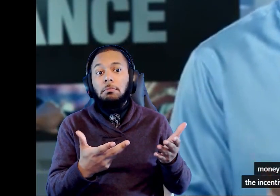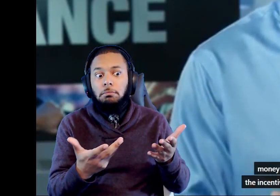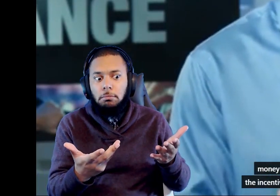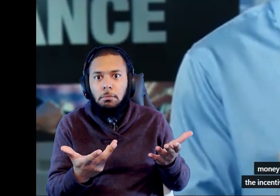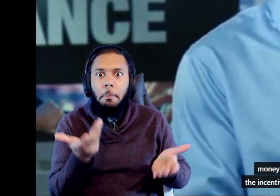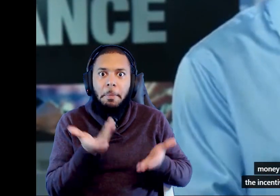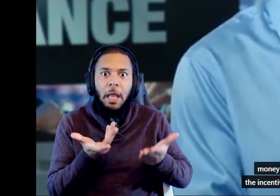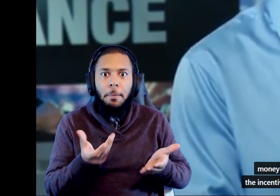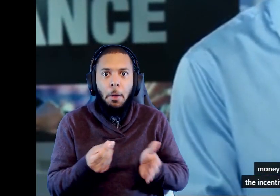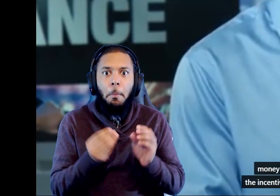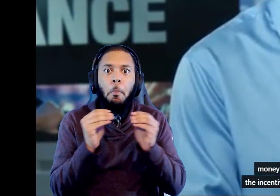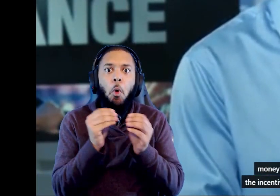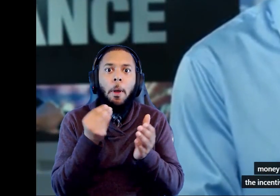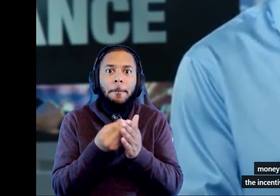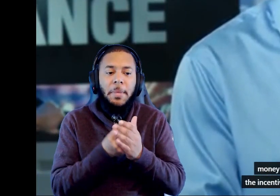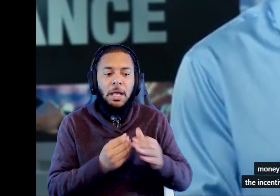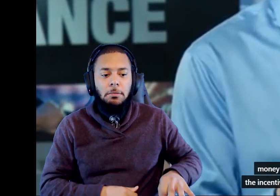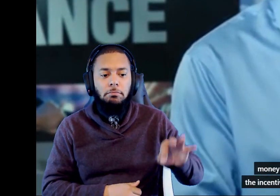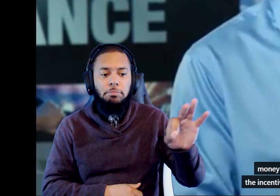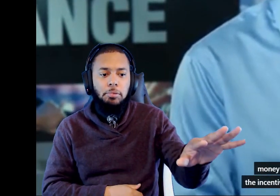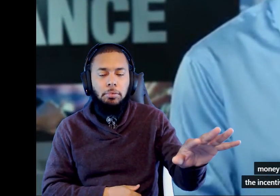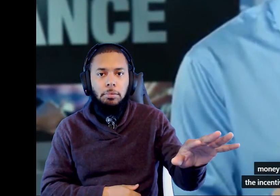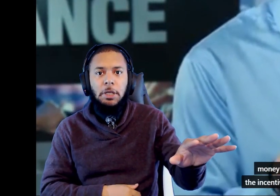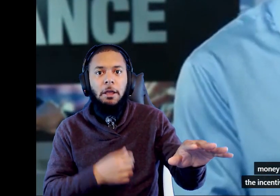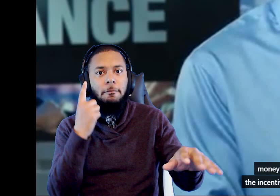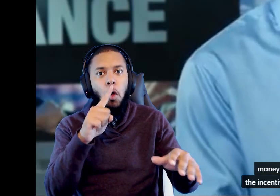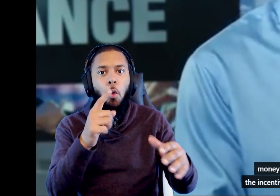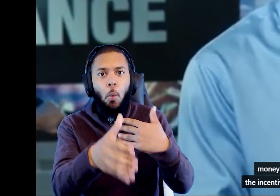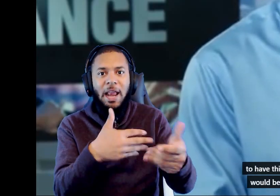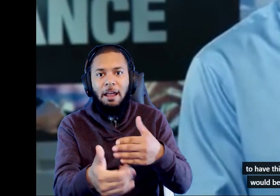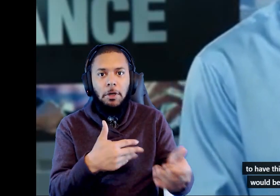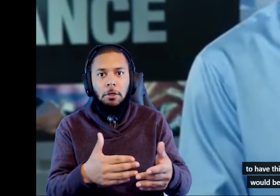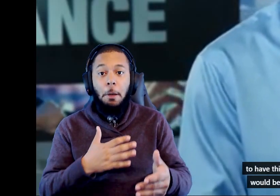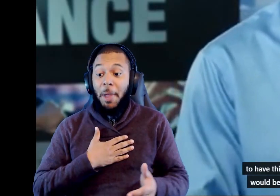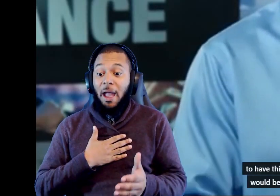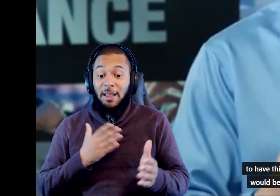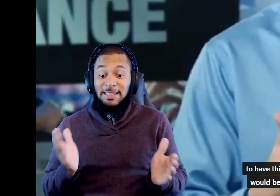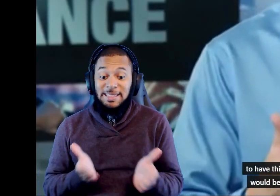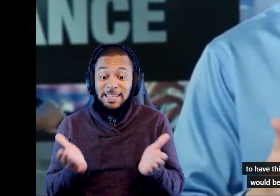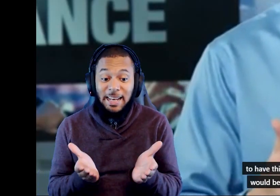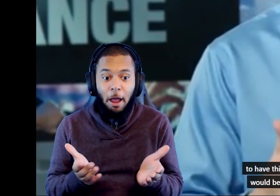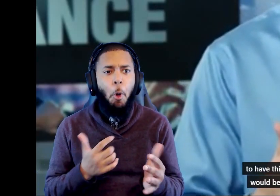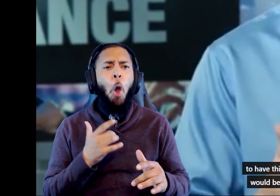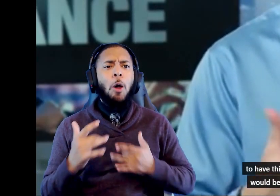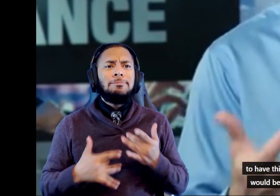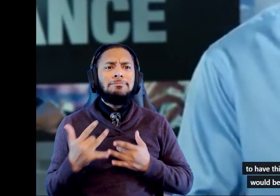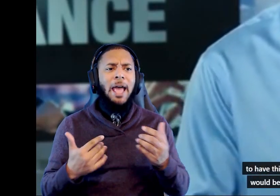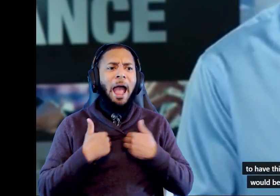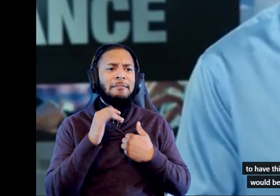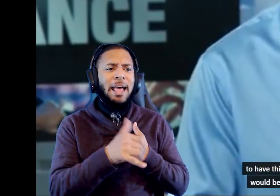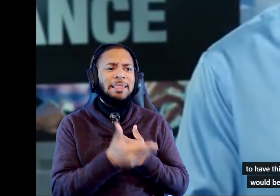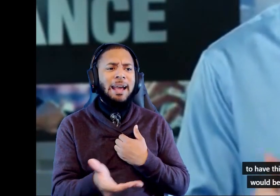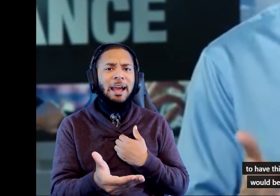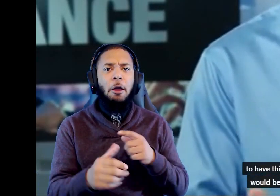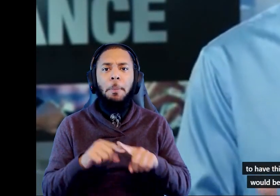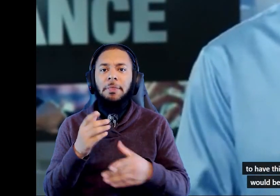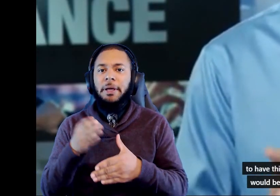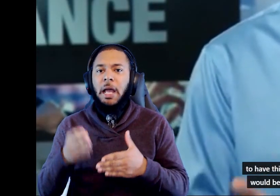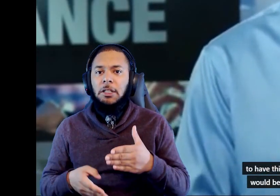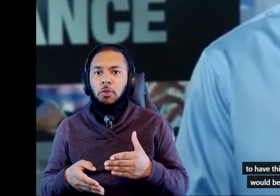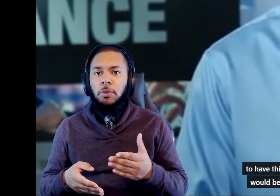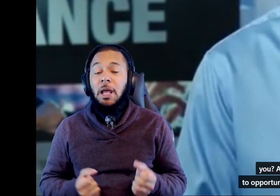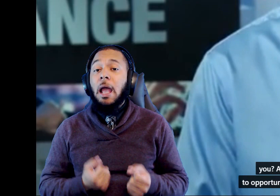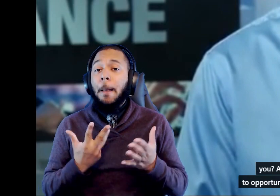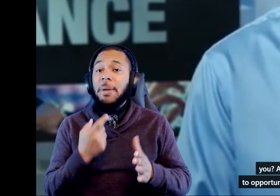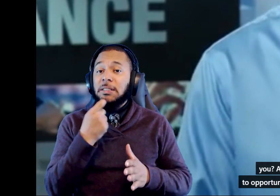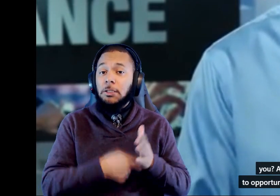to purchase that item. So the incentive might be, I'm really excited to have this. And then the consequence would be, well, how much